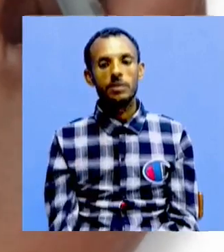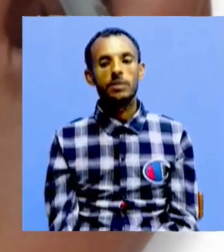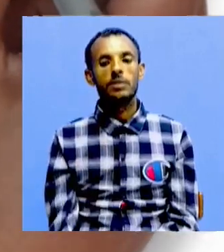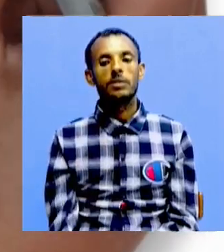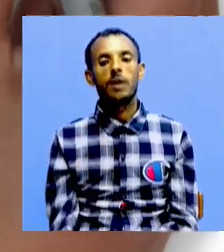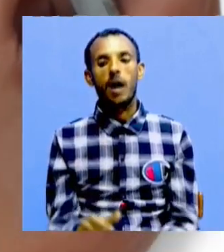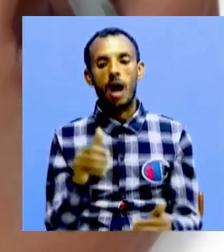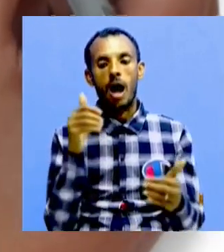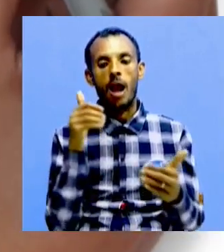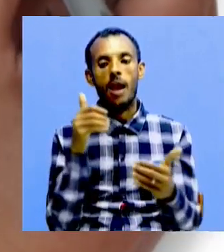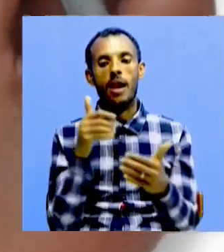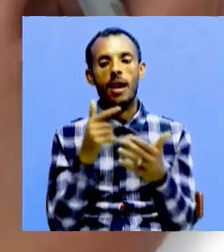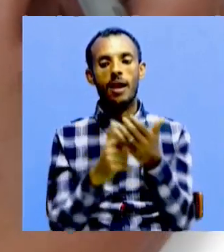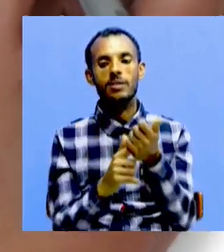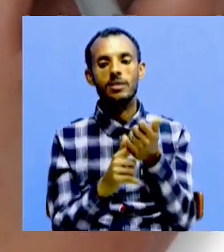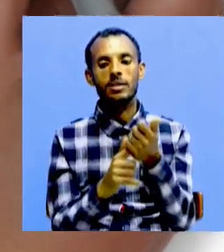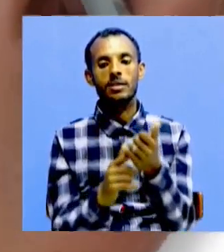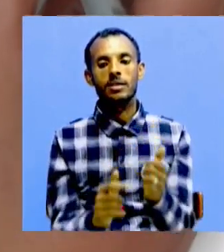arrest